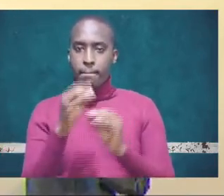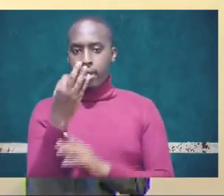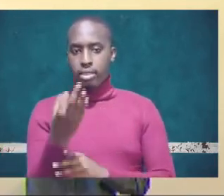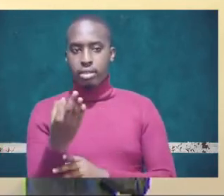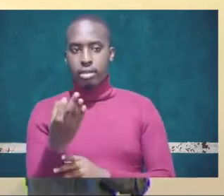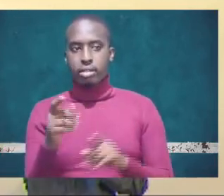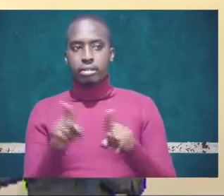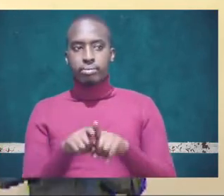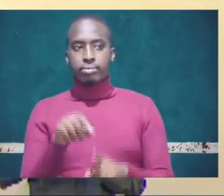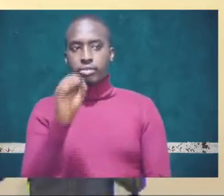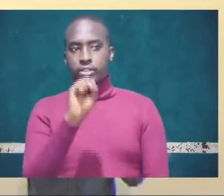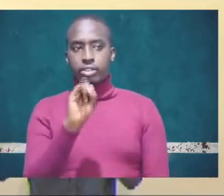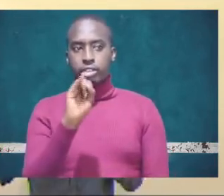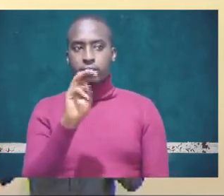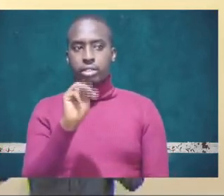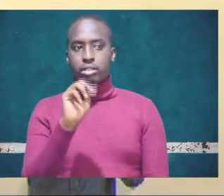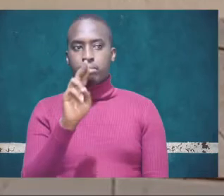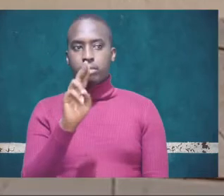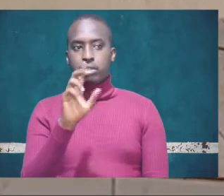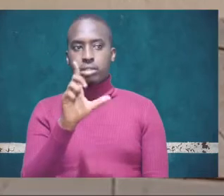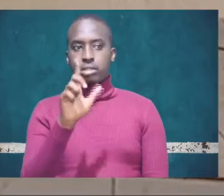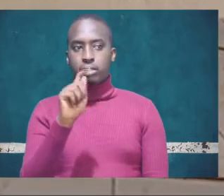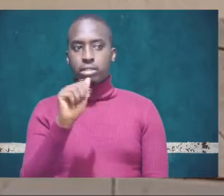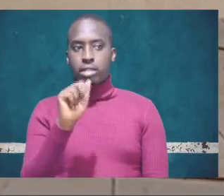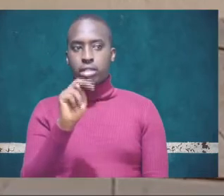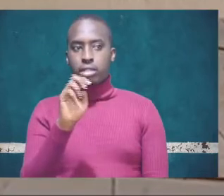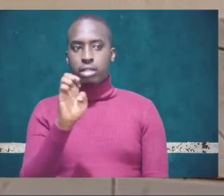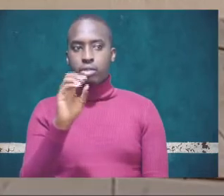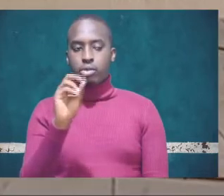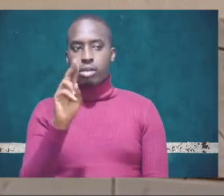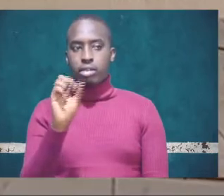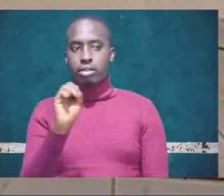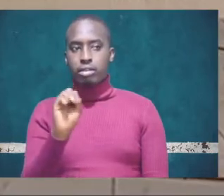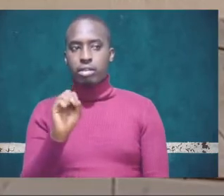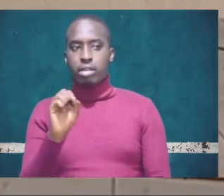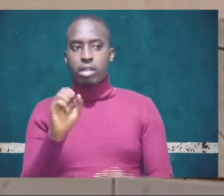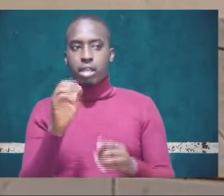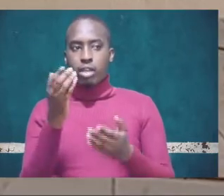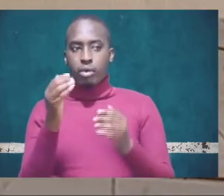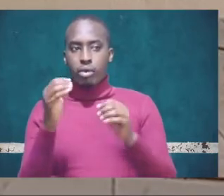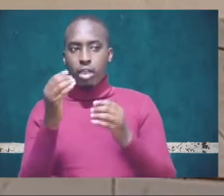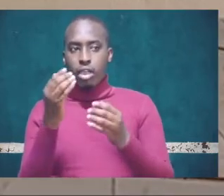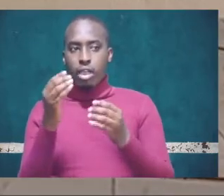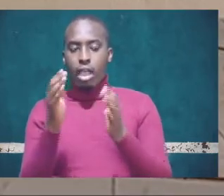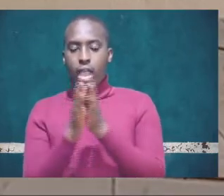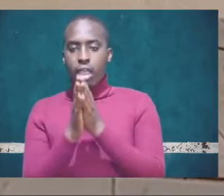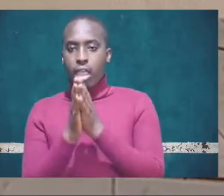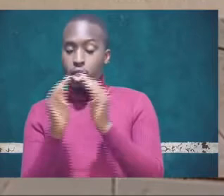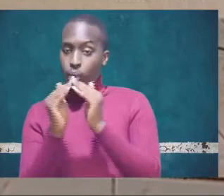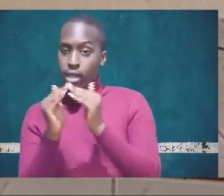simultaneous linear equations and inequalities. I hope you remember the introduction we did last time